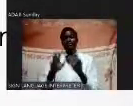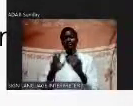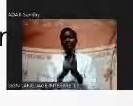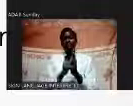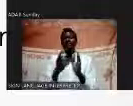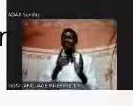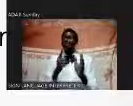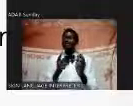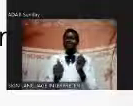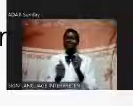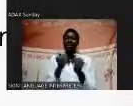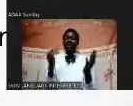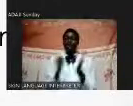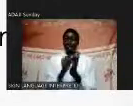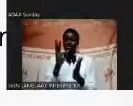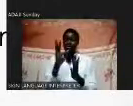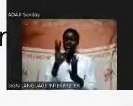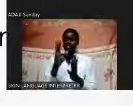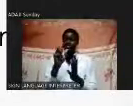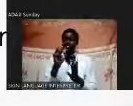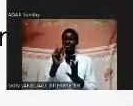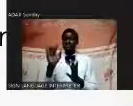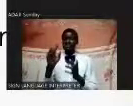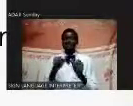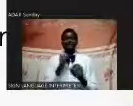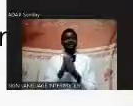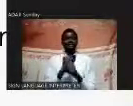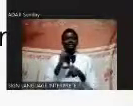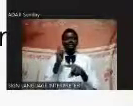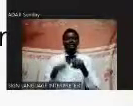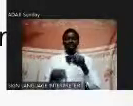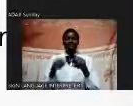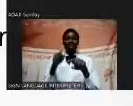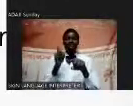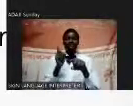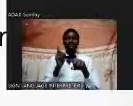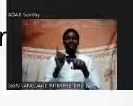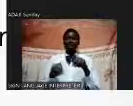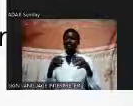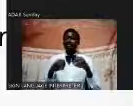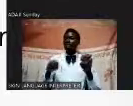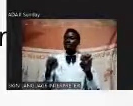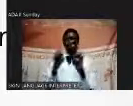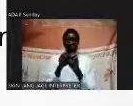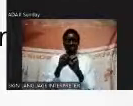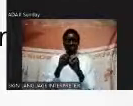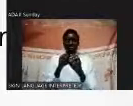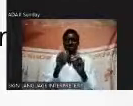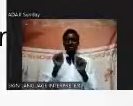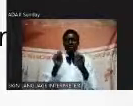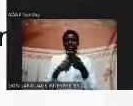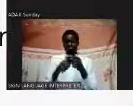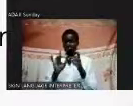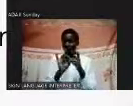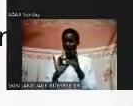7-year-old, 8-year-old is not able to coordinate scissors, just ordinary scissors. So you can tell